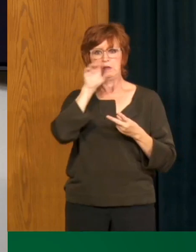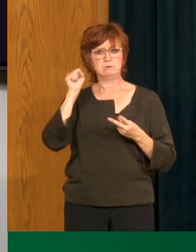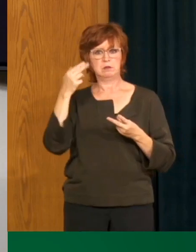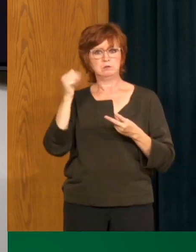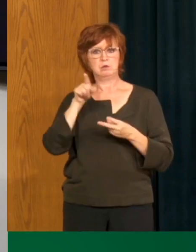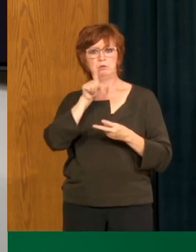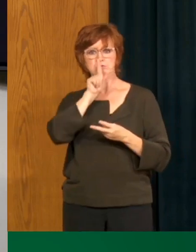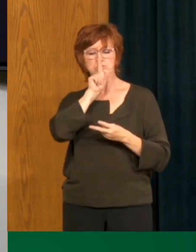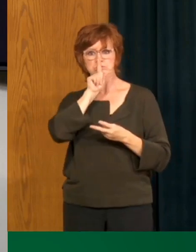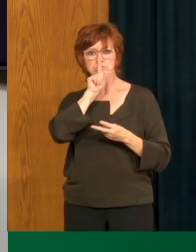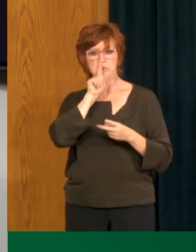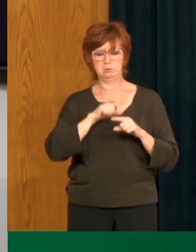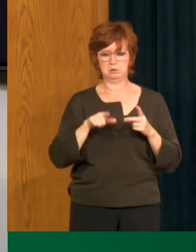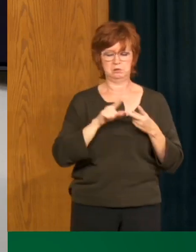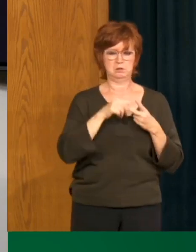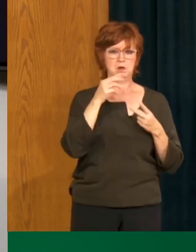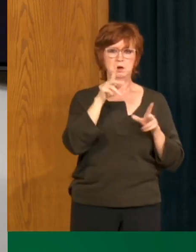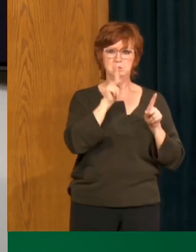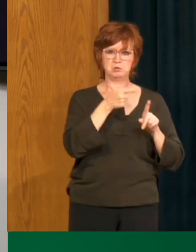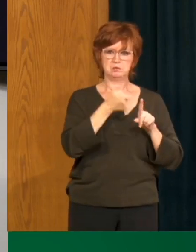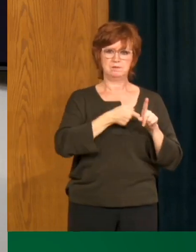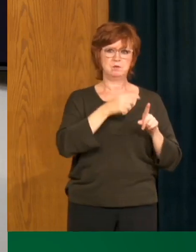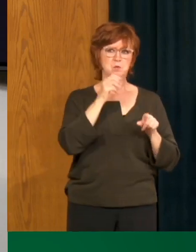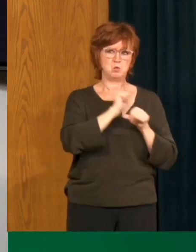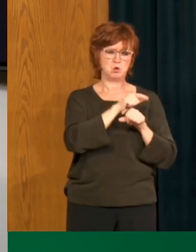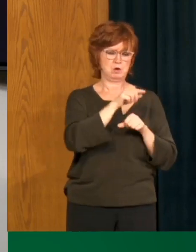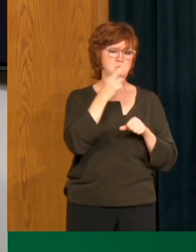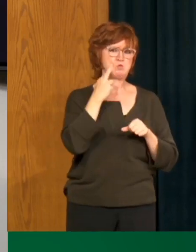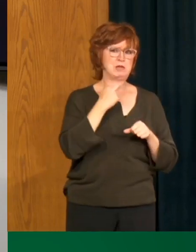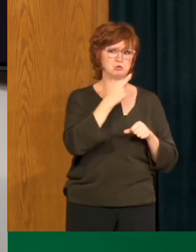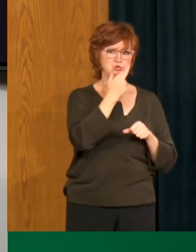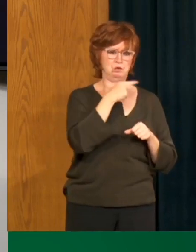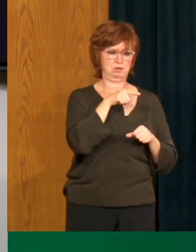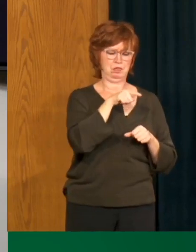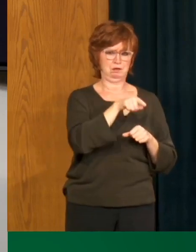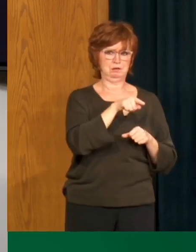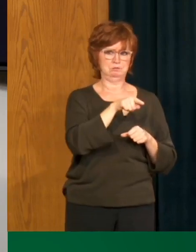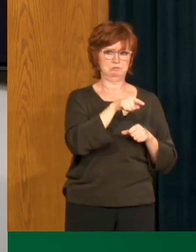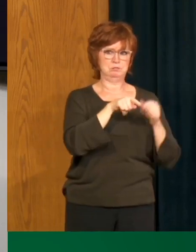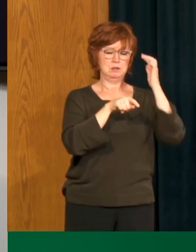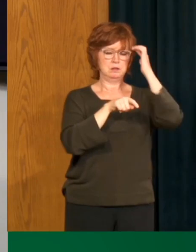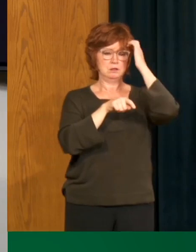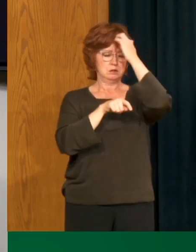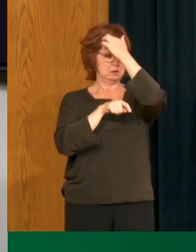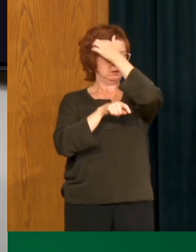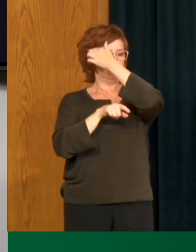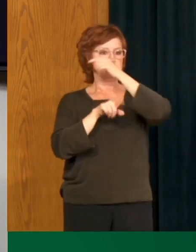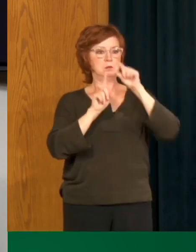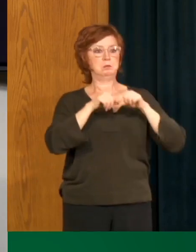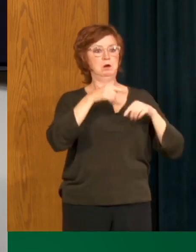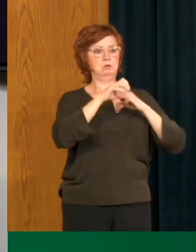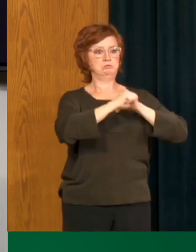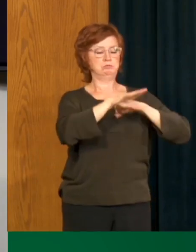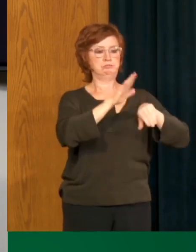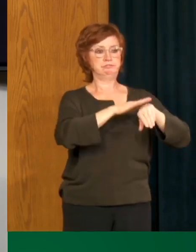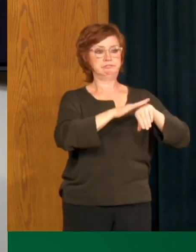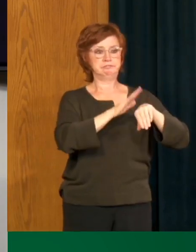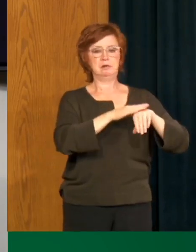earlier, or a few days close to that. I'm just wondering how you make a decision on how you alert, when you